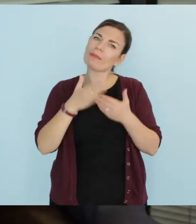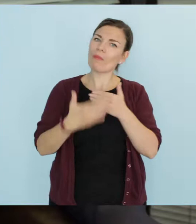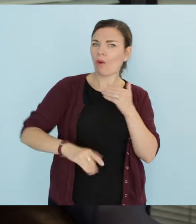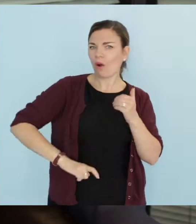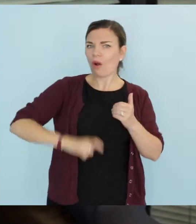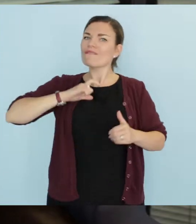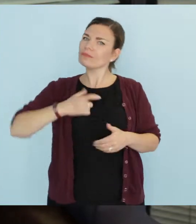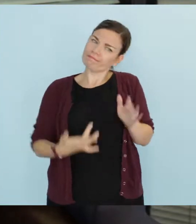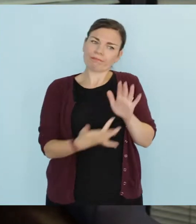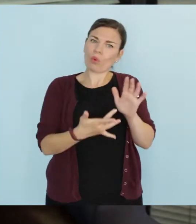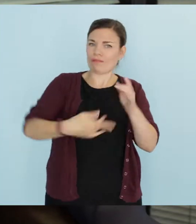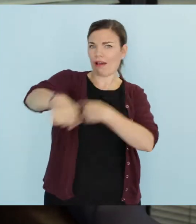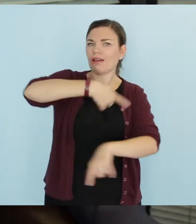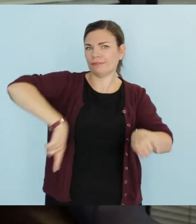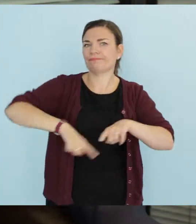us.